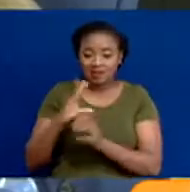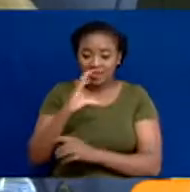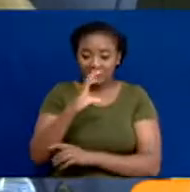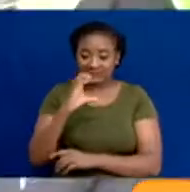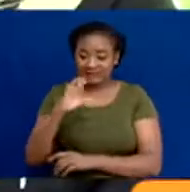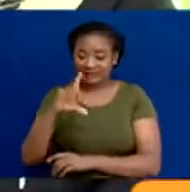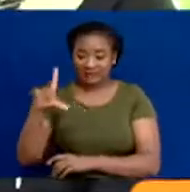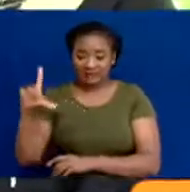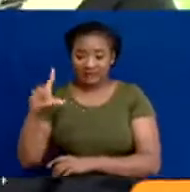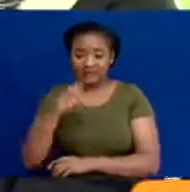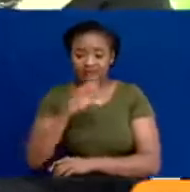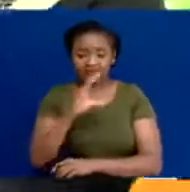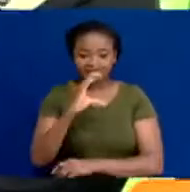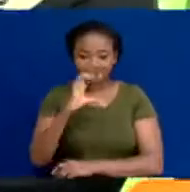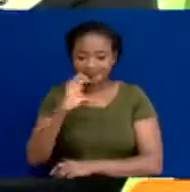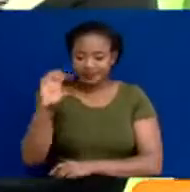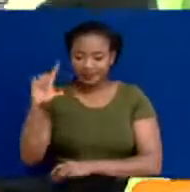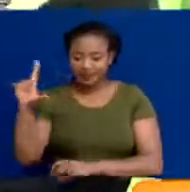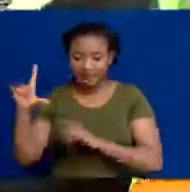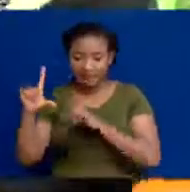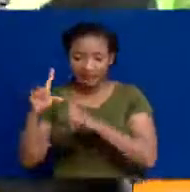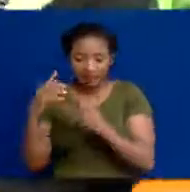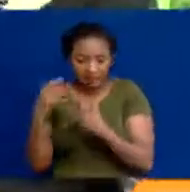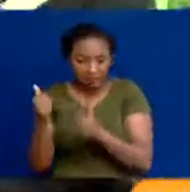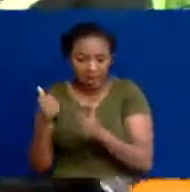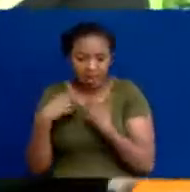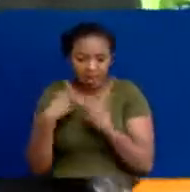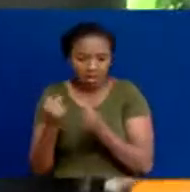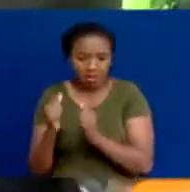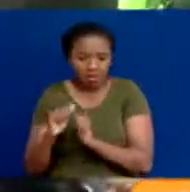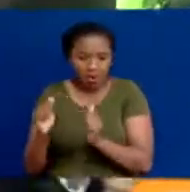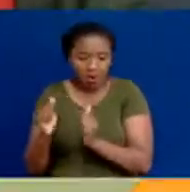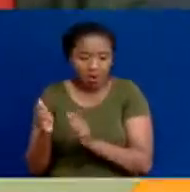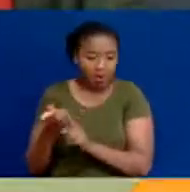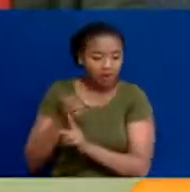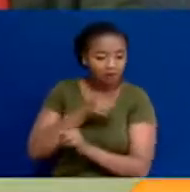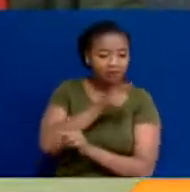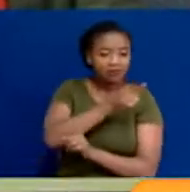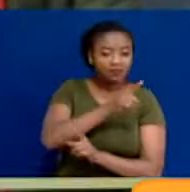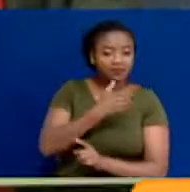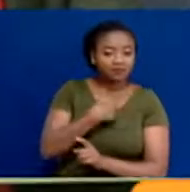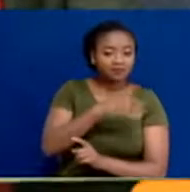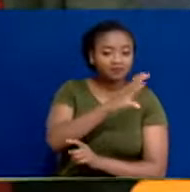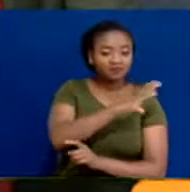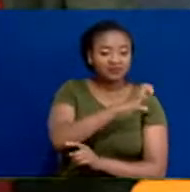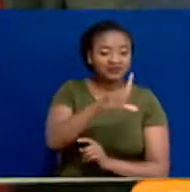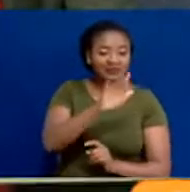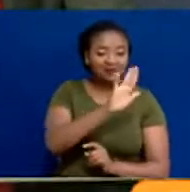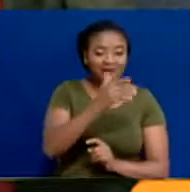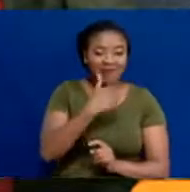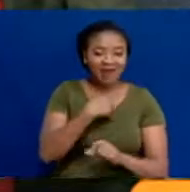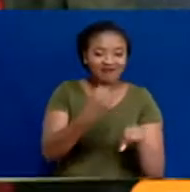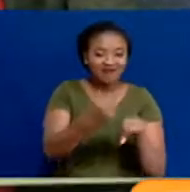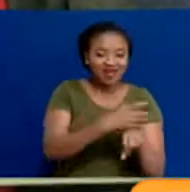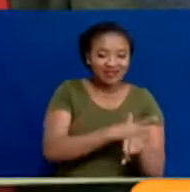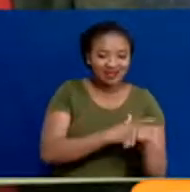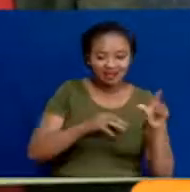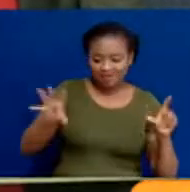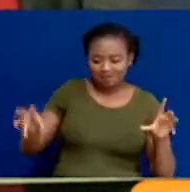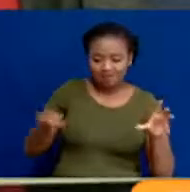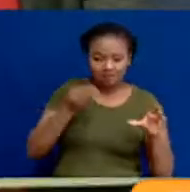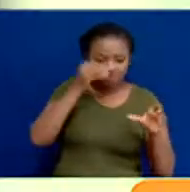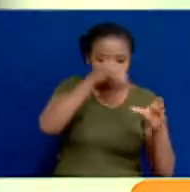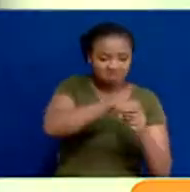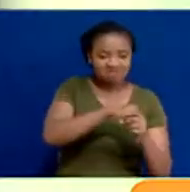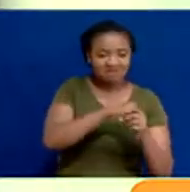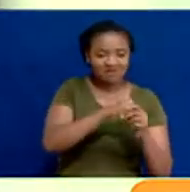replace cells affected by cancer, diabetes, road accidents and other diseases in what is known as regenerative medicine. According